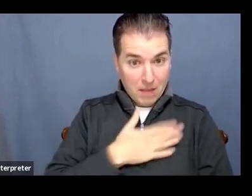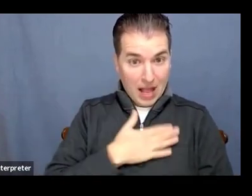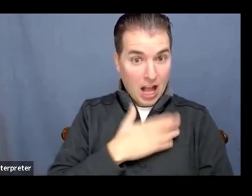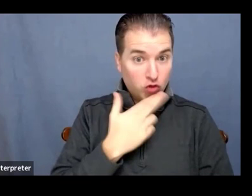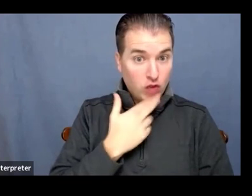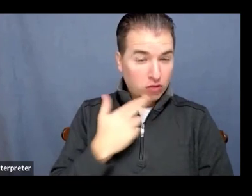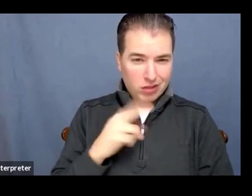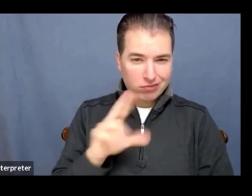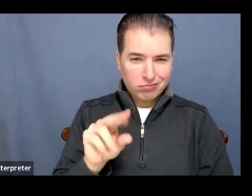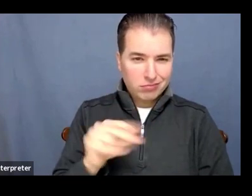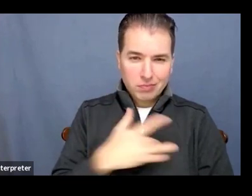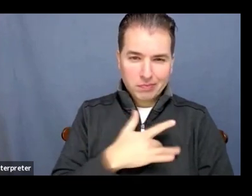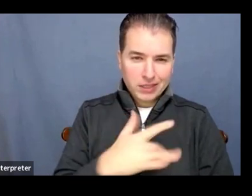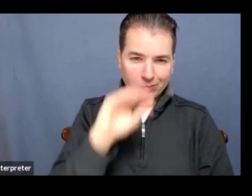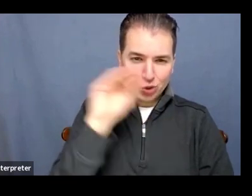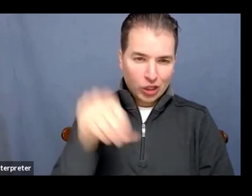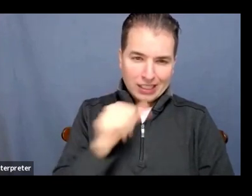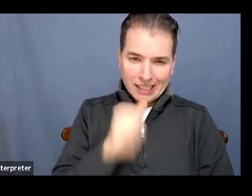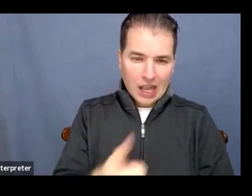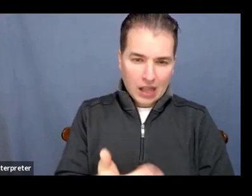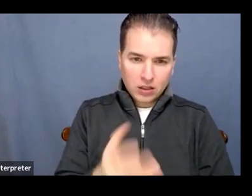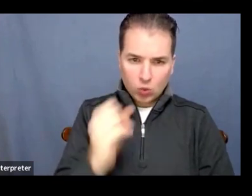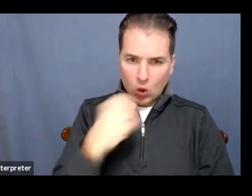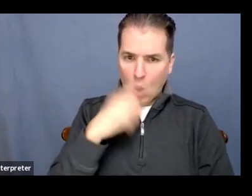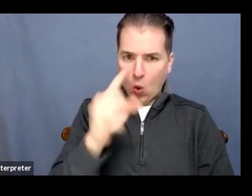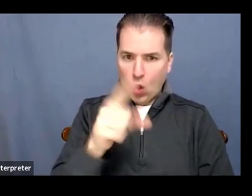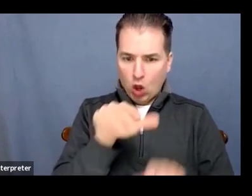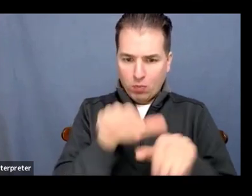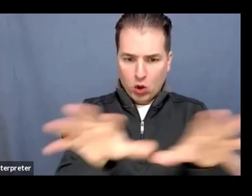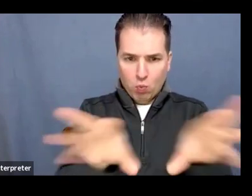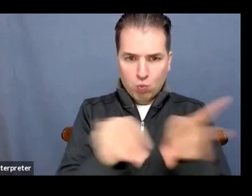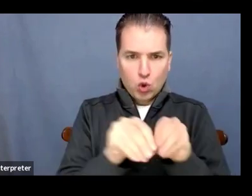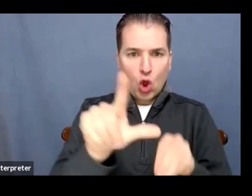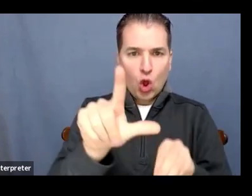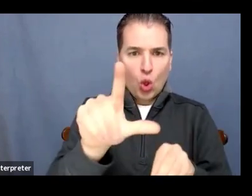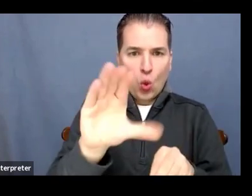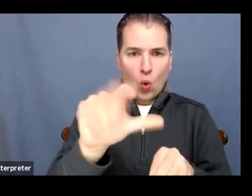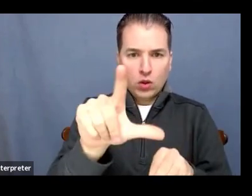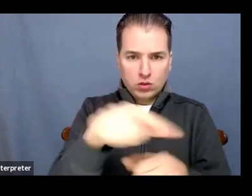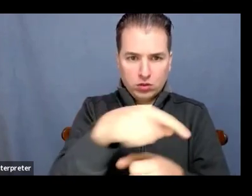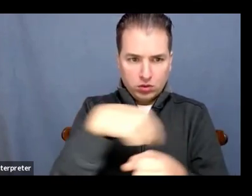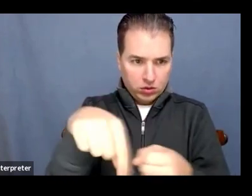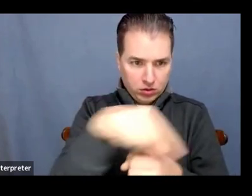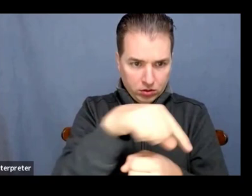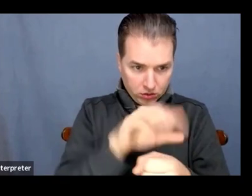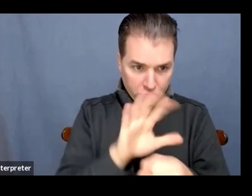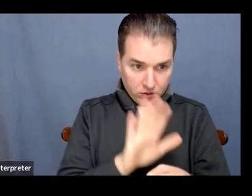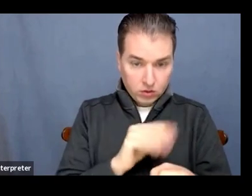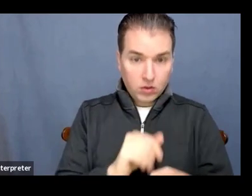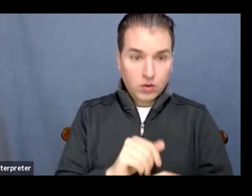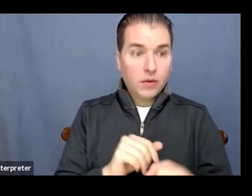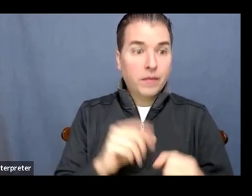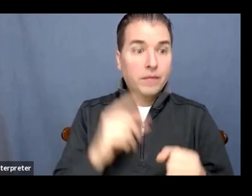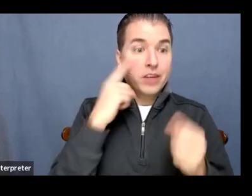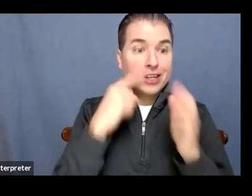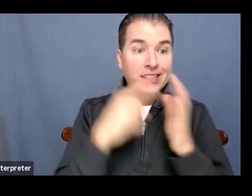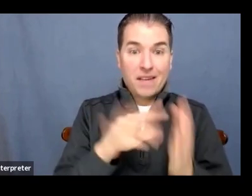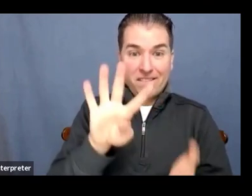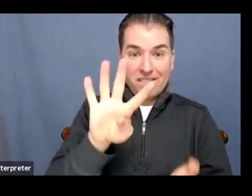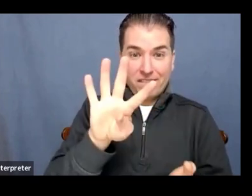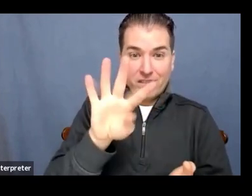on some research that I've done, I'm estimating that there's 40,000 households in the target area that I'm